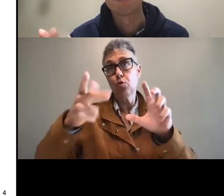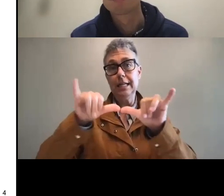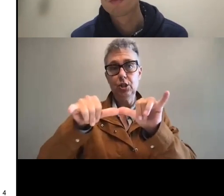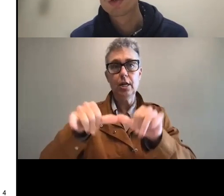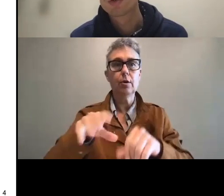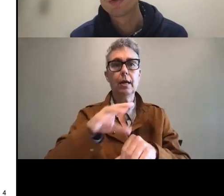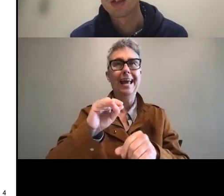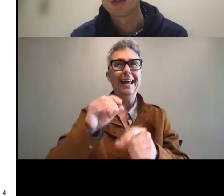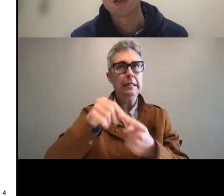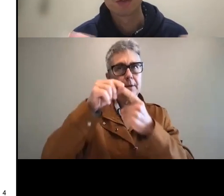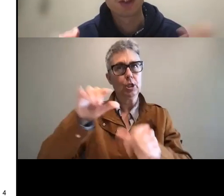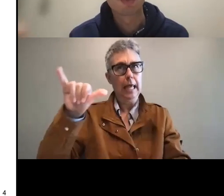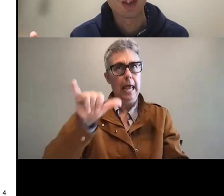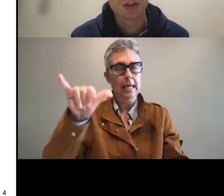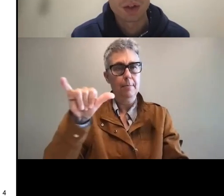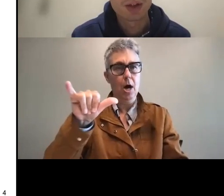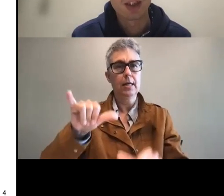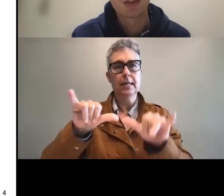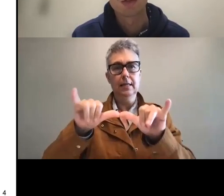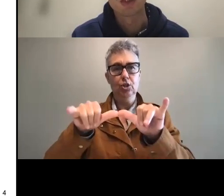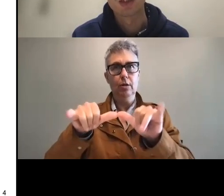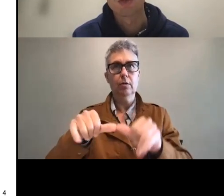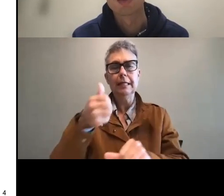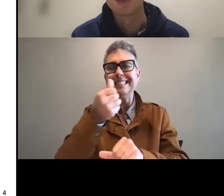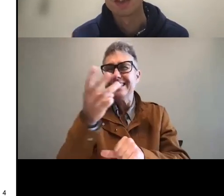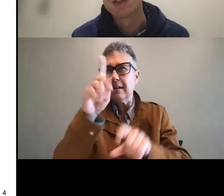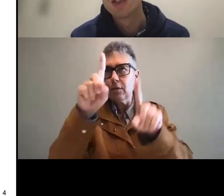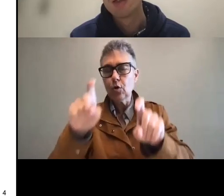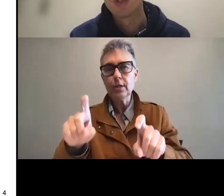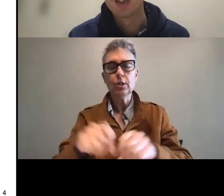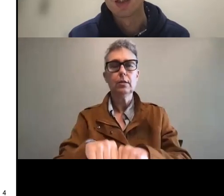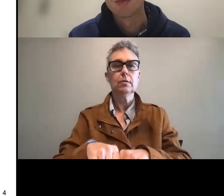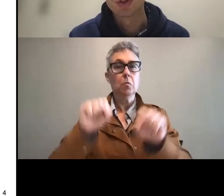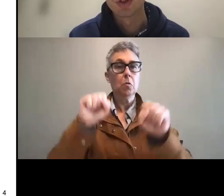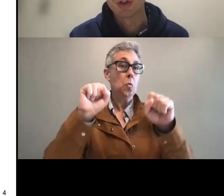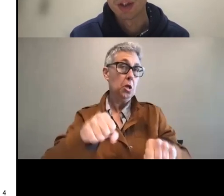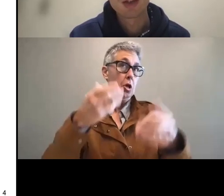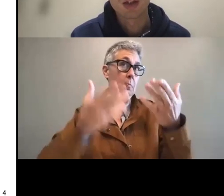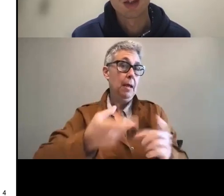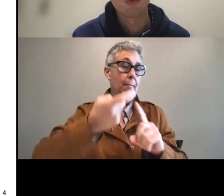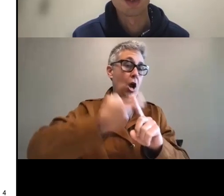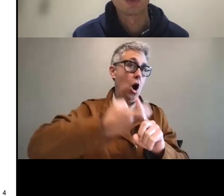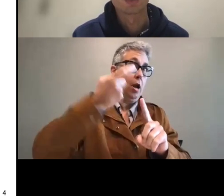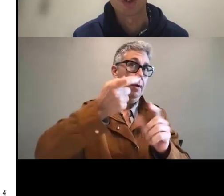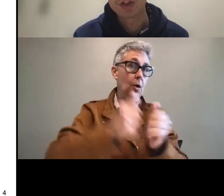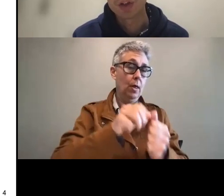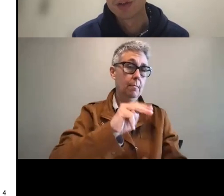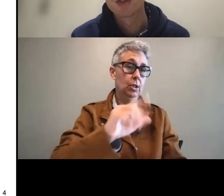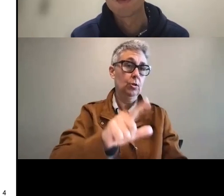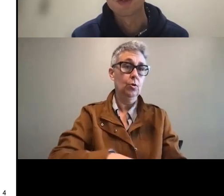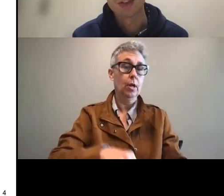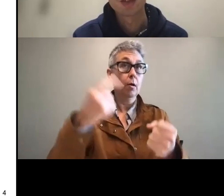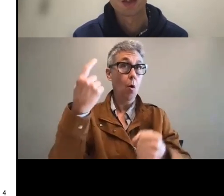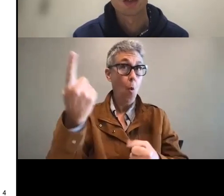are several questions that could be automated by machine learning. One is the